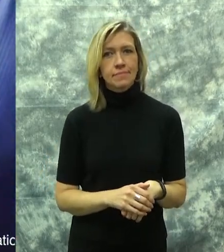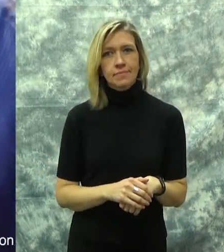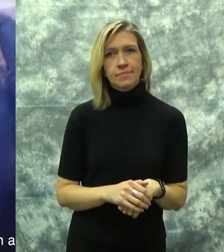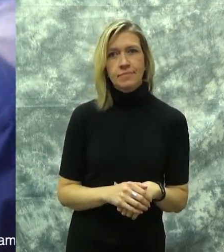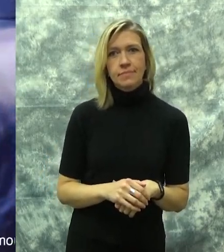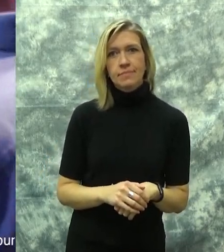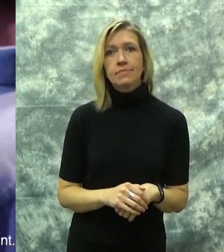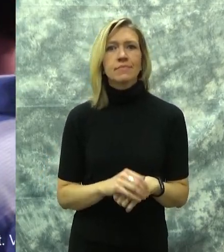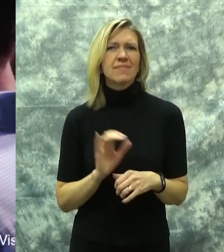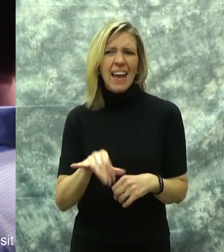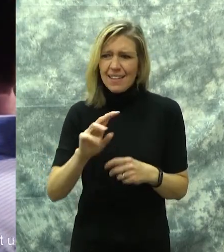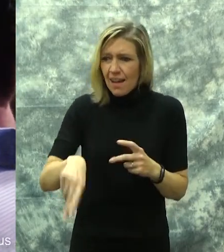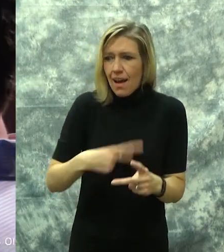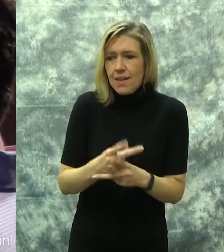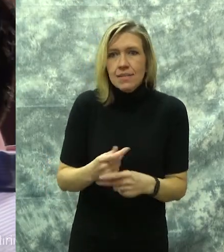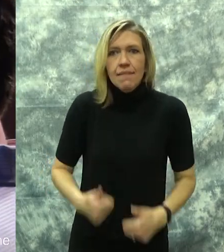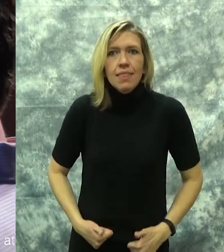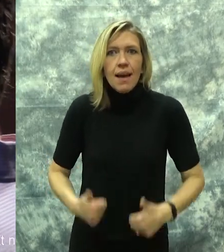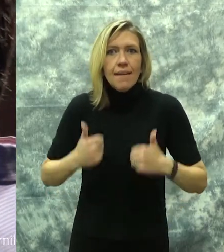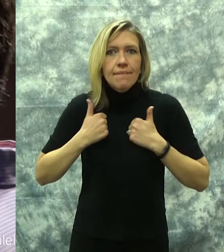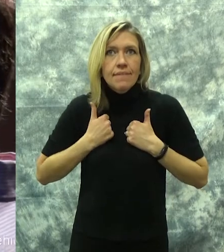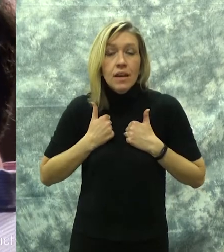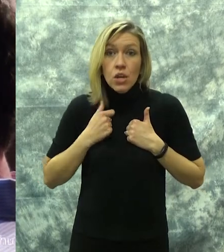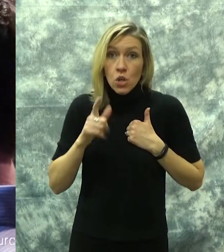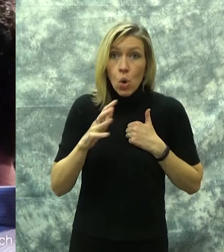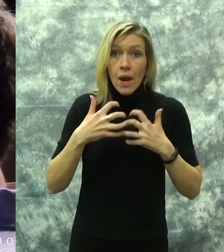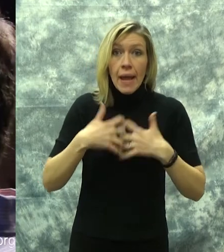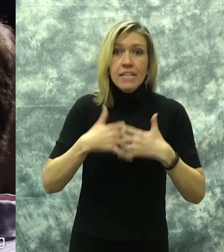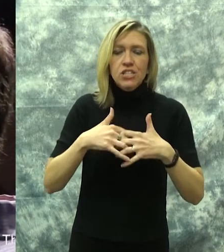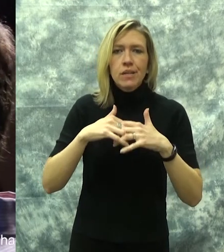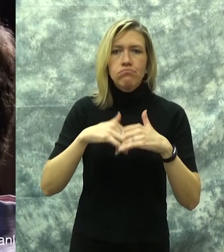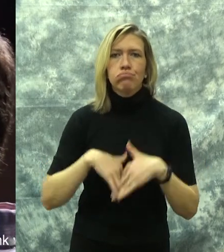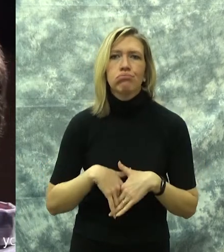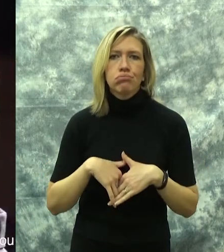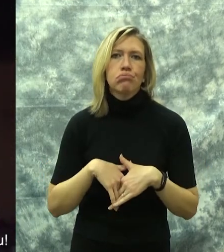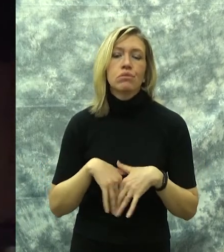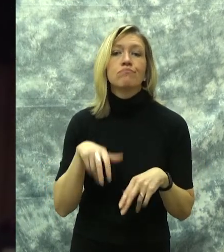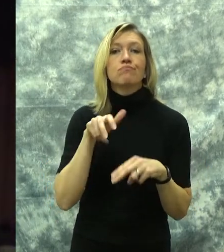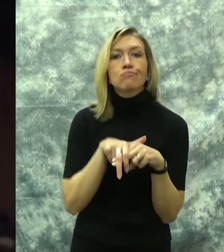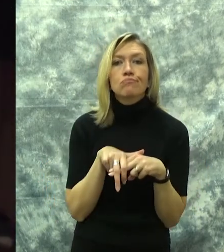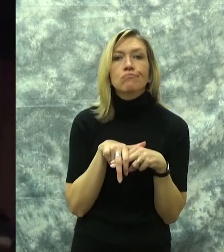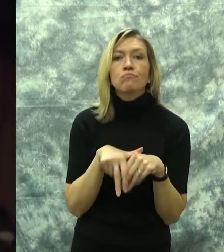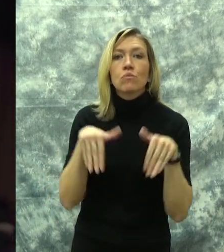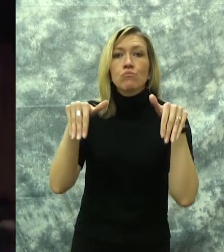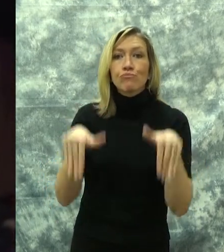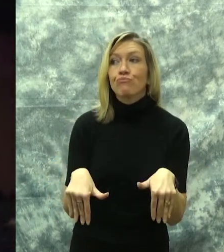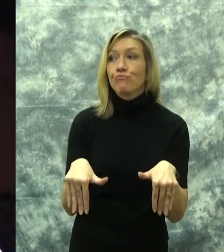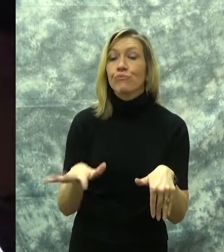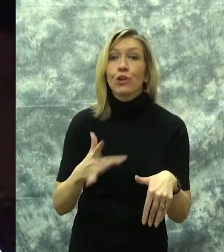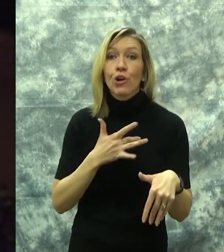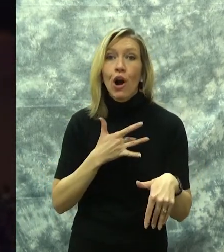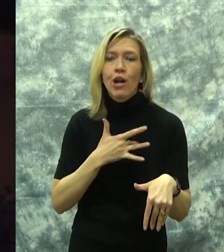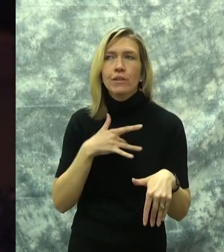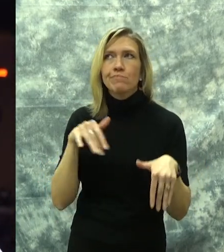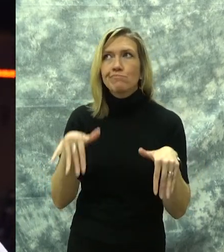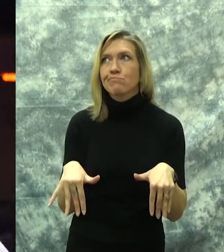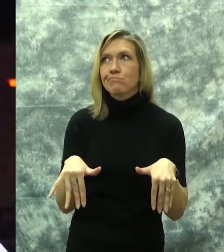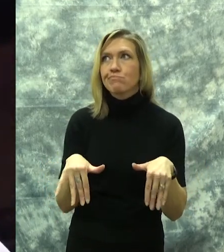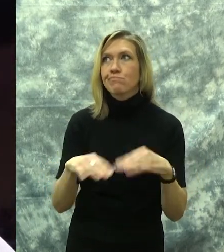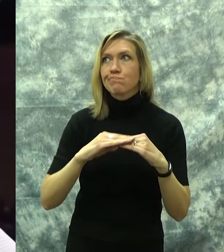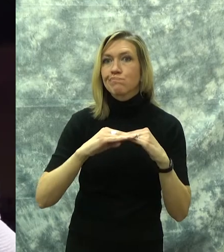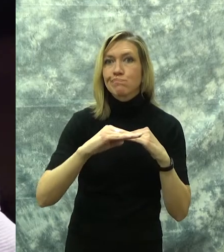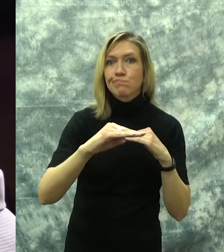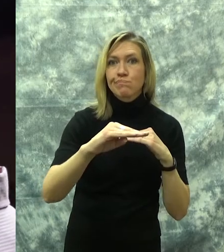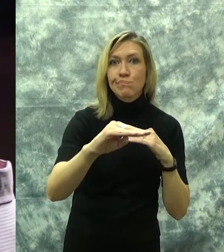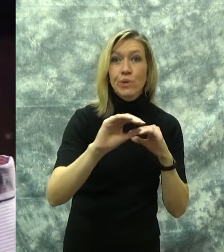It's the kind of life where your engine's never gunning, sitting tight, and know your heart is hardly running. Nobody better be messing